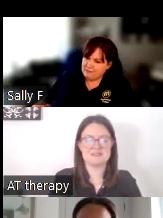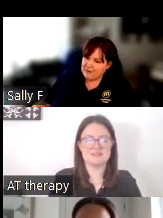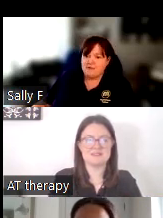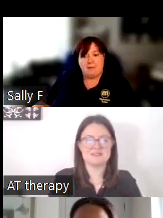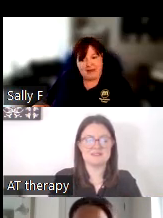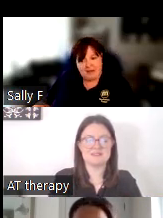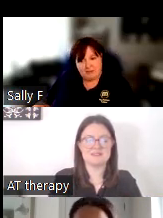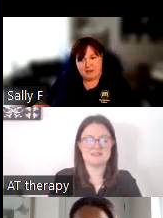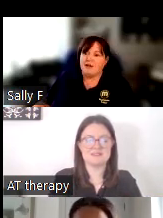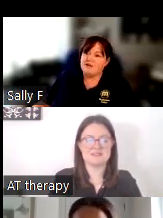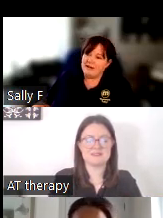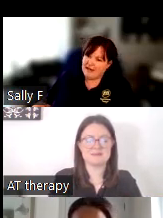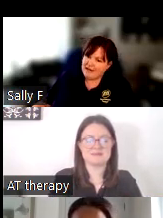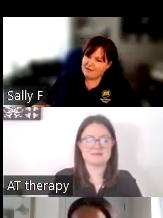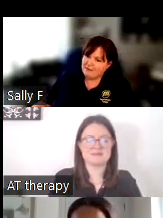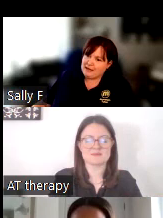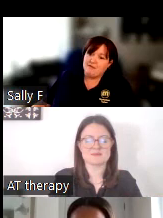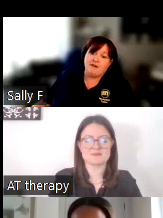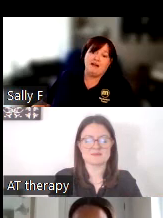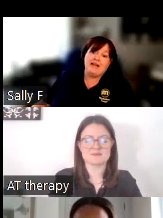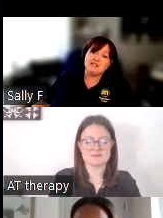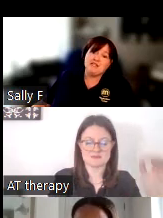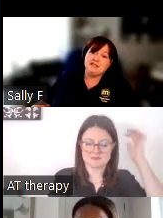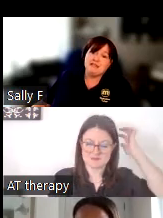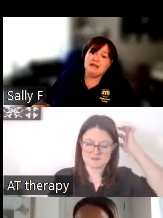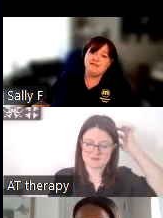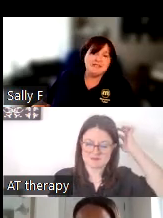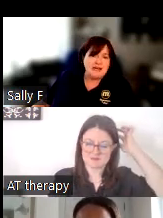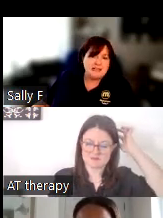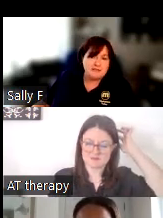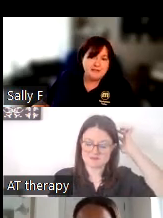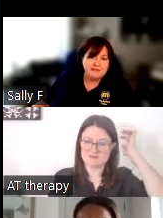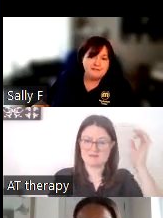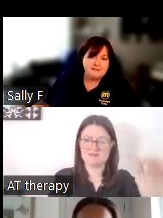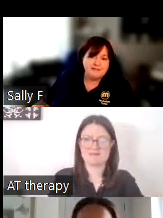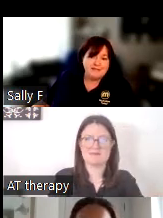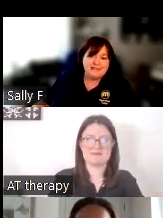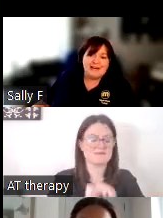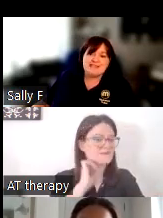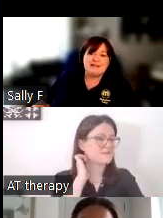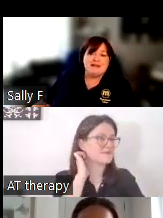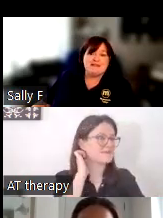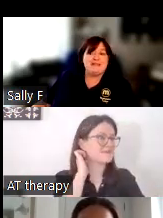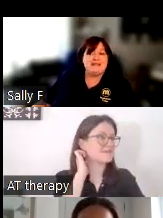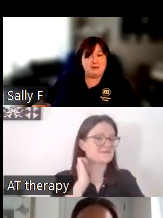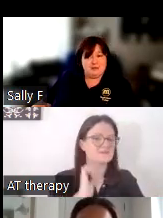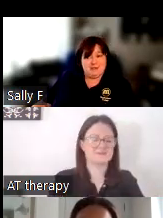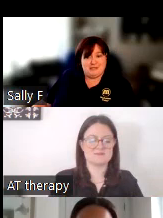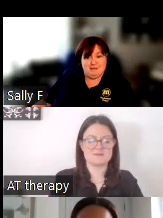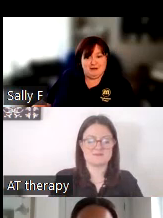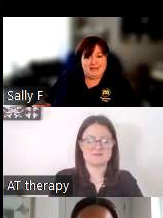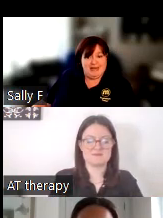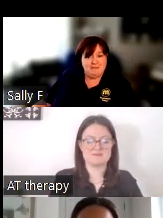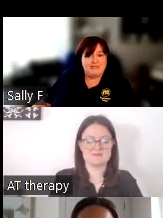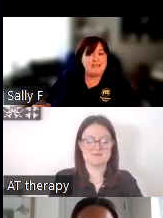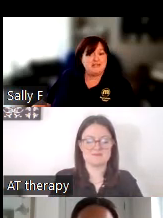running. We can run a bath. We can run a red light. We can run for election. Have your tights run. Now let's think about some of these other words that